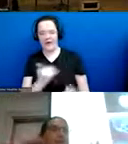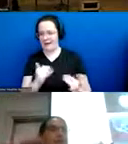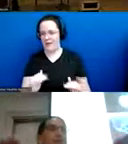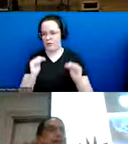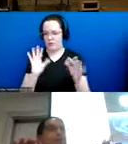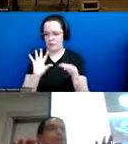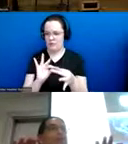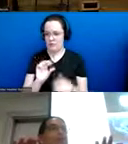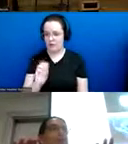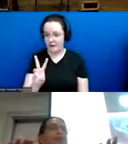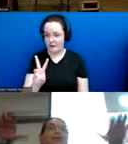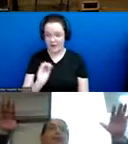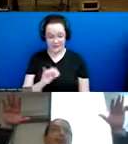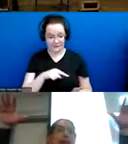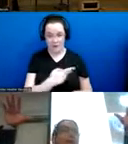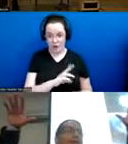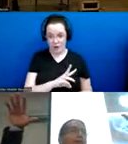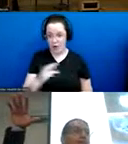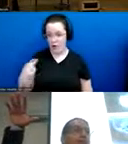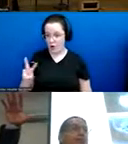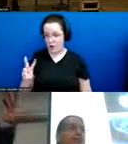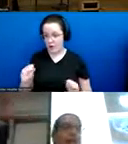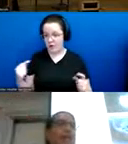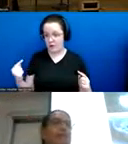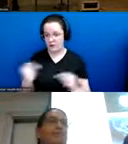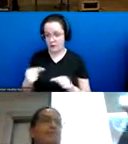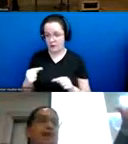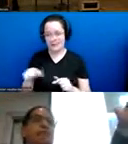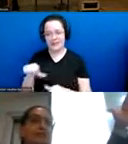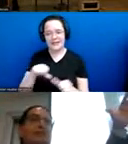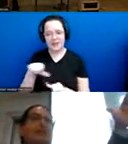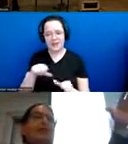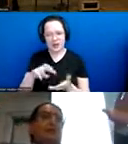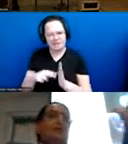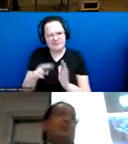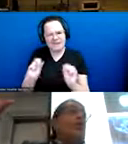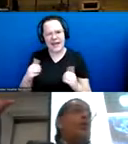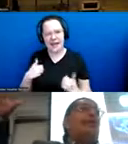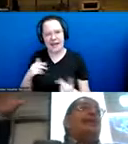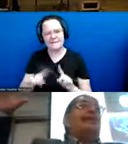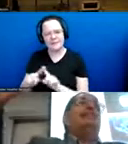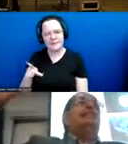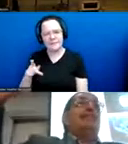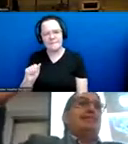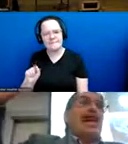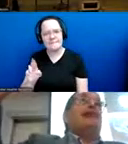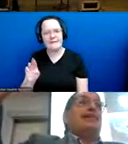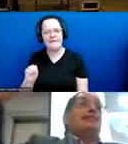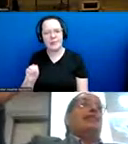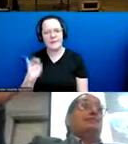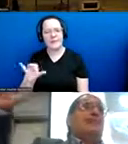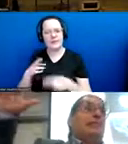as long as the hardware can talk to each other, the hardware can be agnostic and have different platforms, right? This is what is called the internet